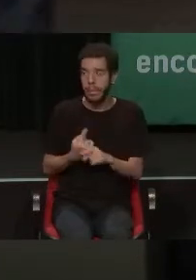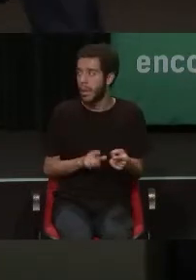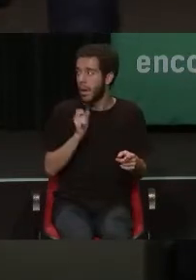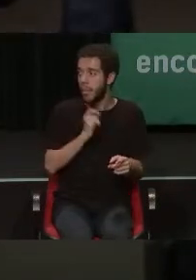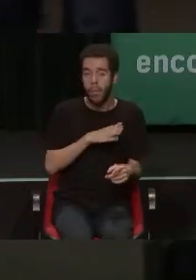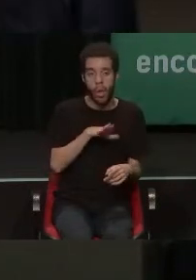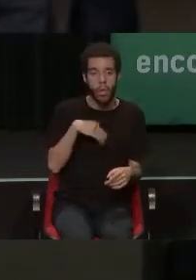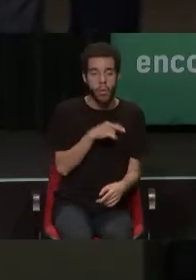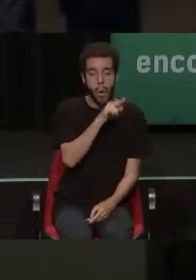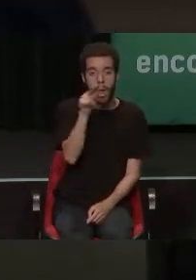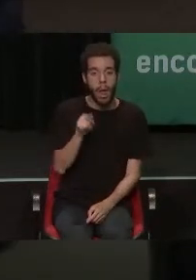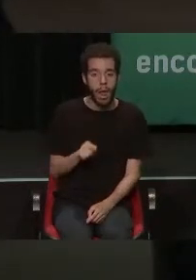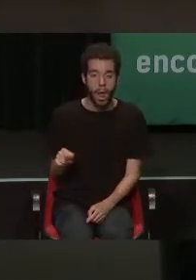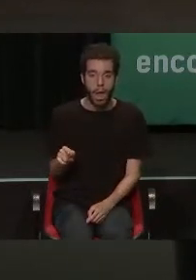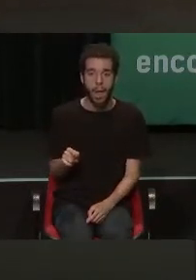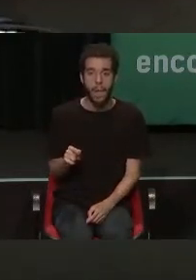globally at